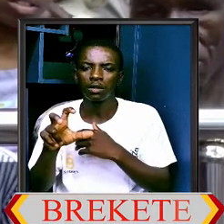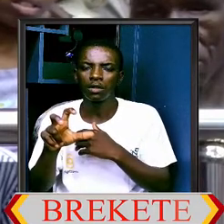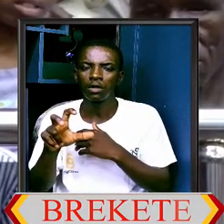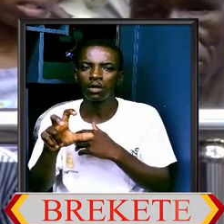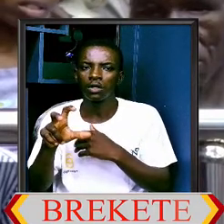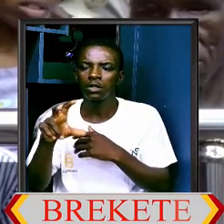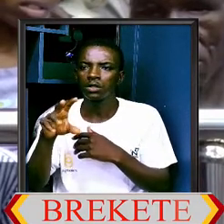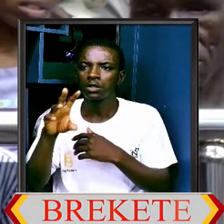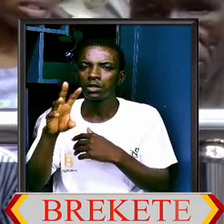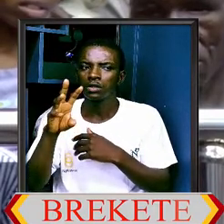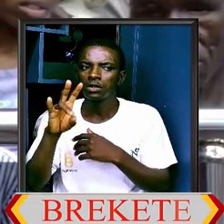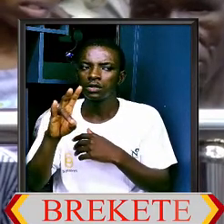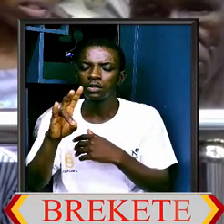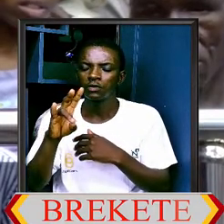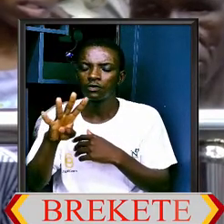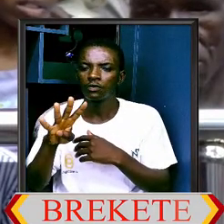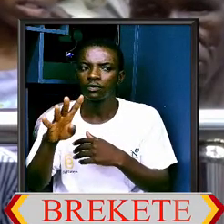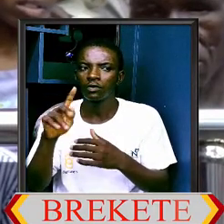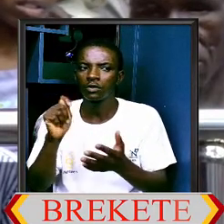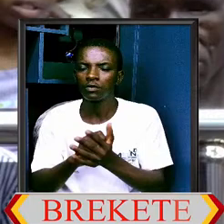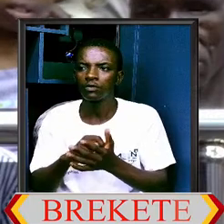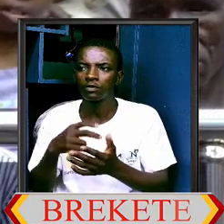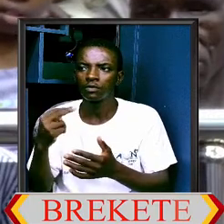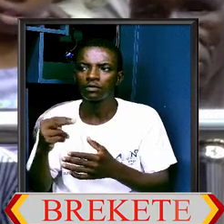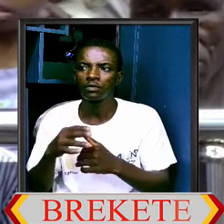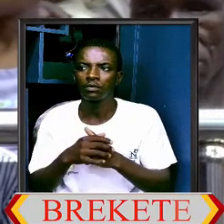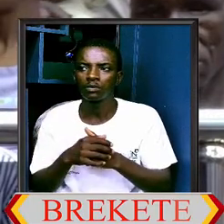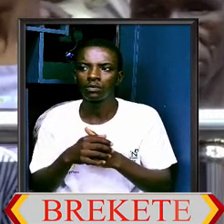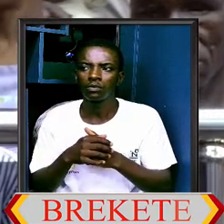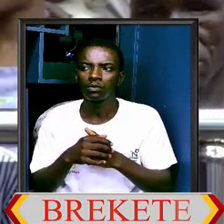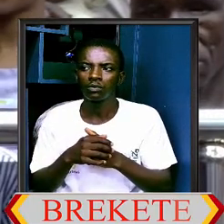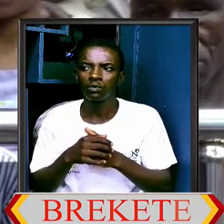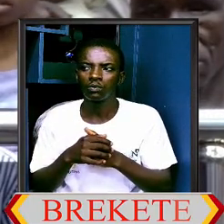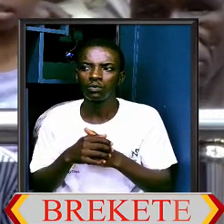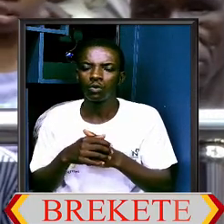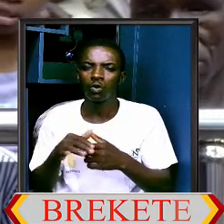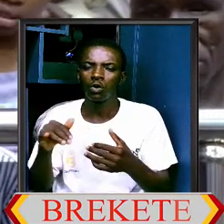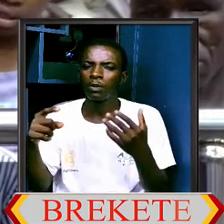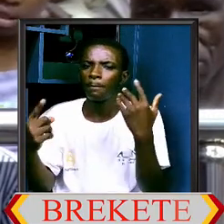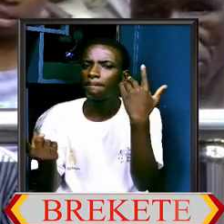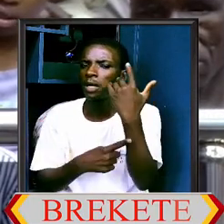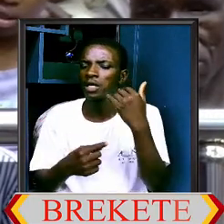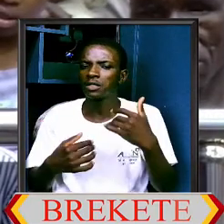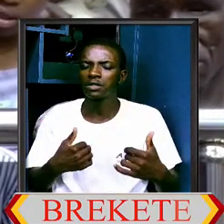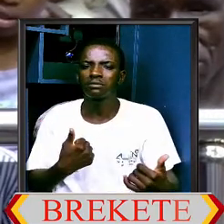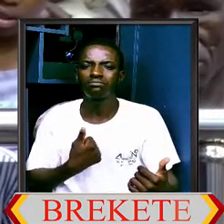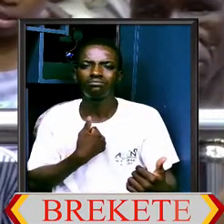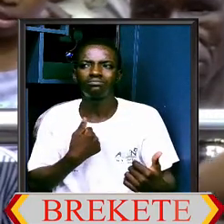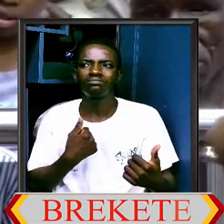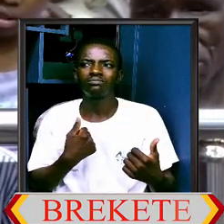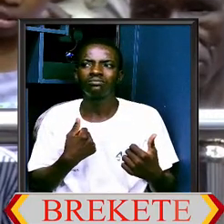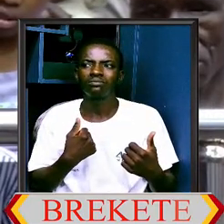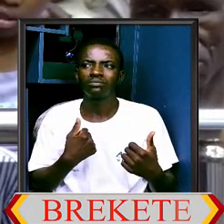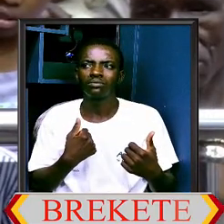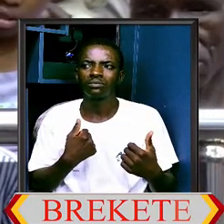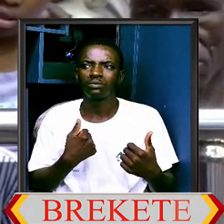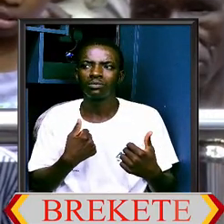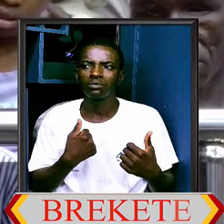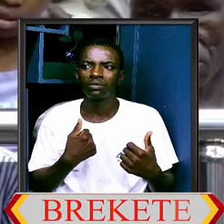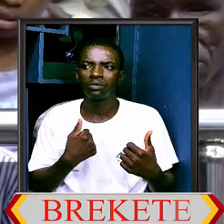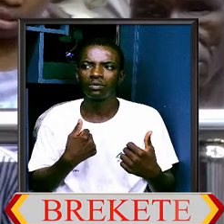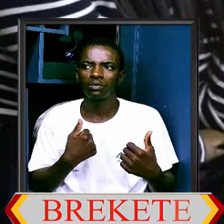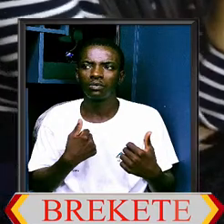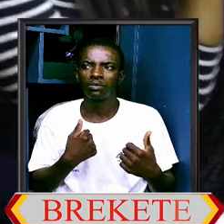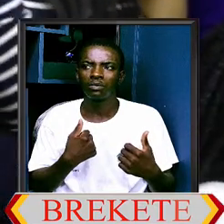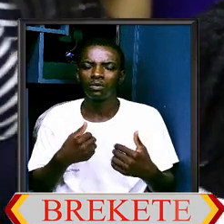304,000, with my, when they beat me, when they not threw me